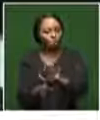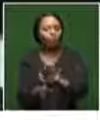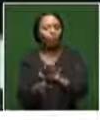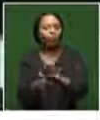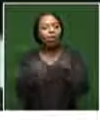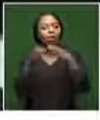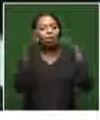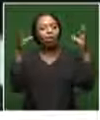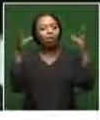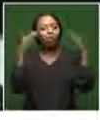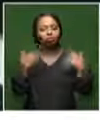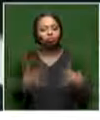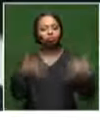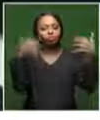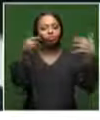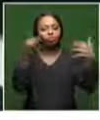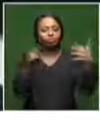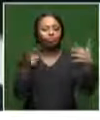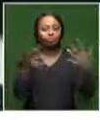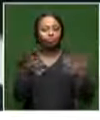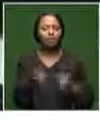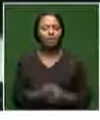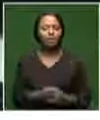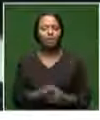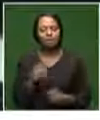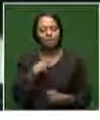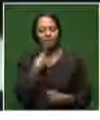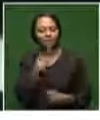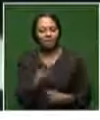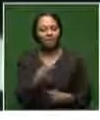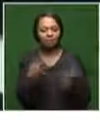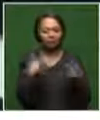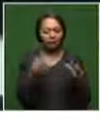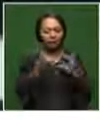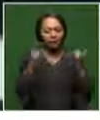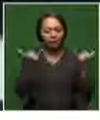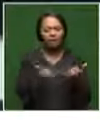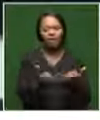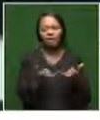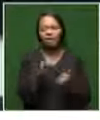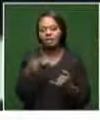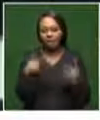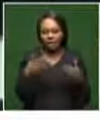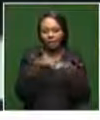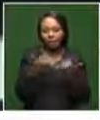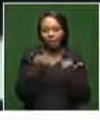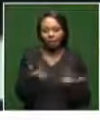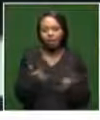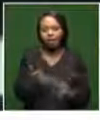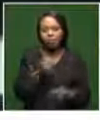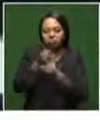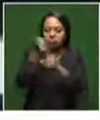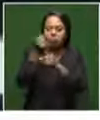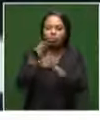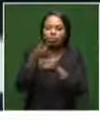larger audience. So yes, like I said, I'm starting a company and just trying new mechanisms to get my work out